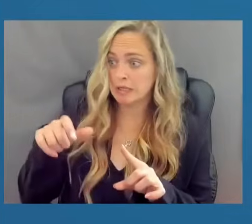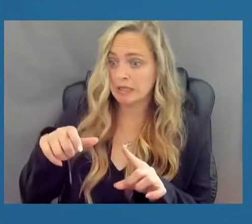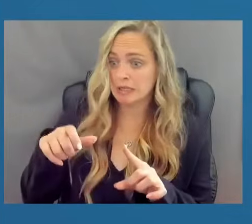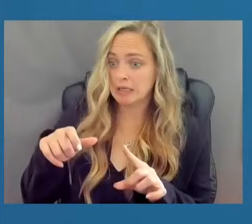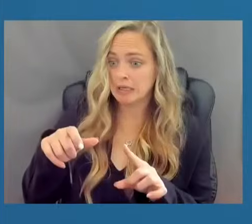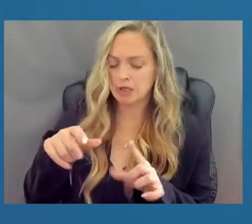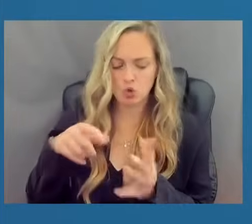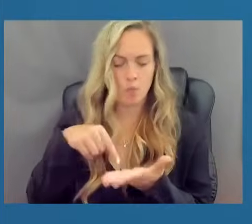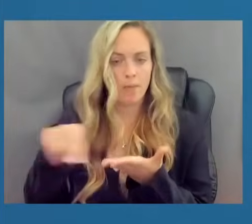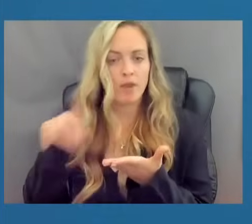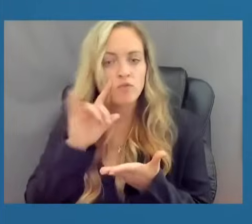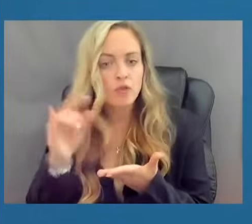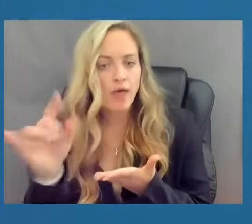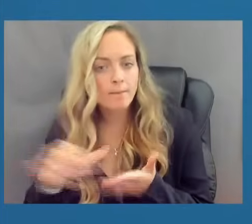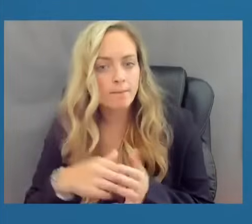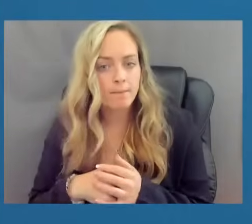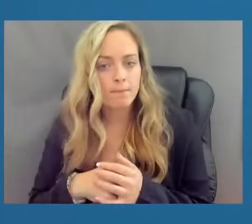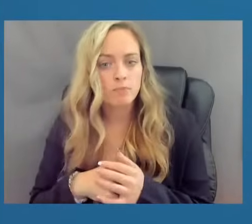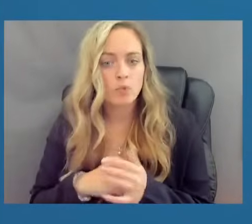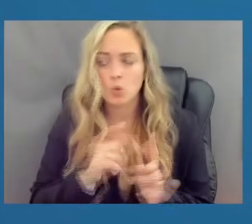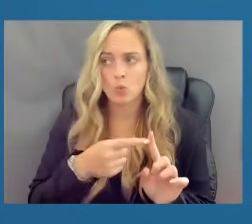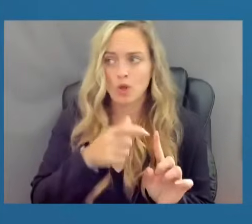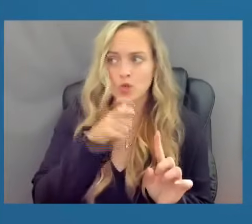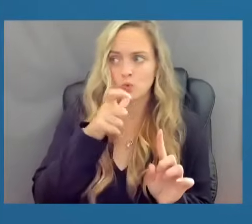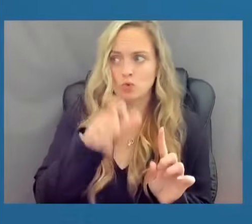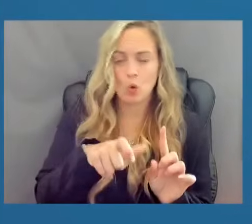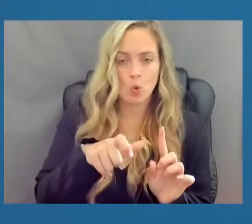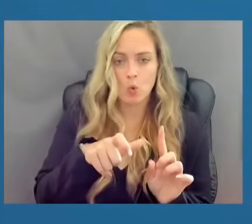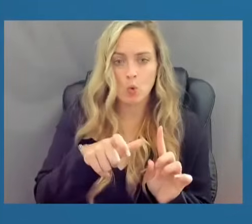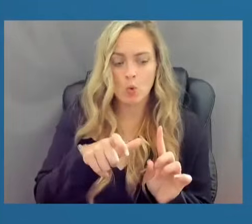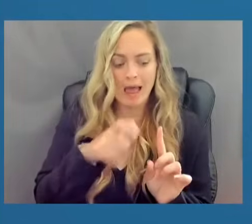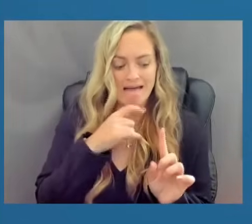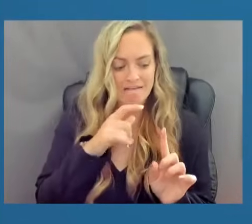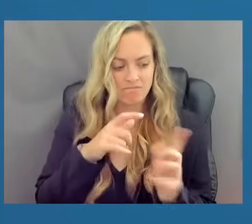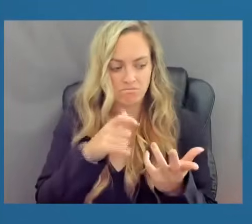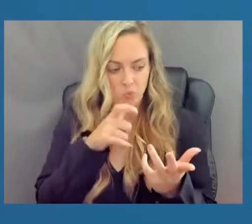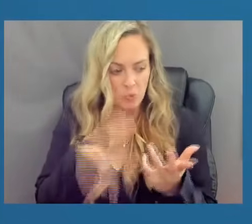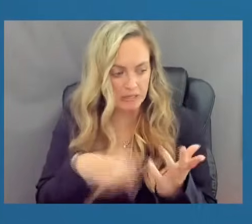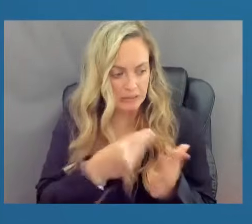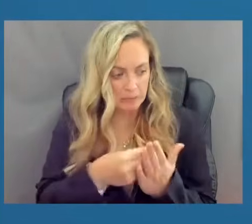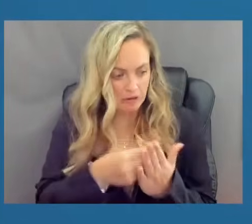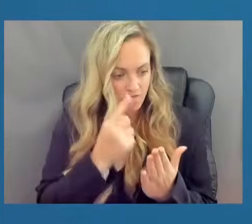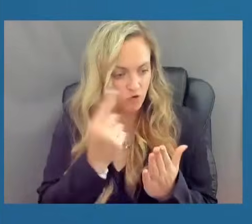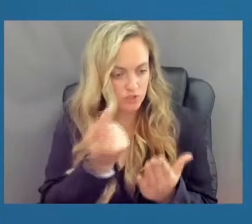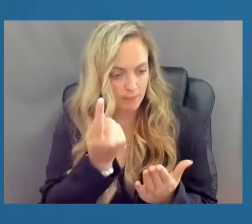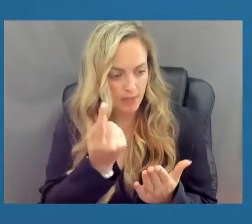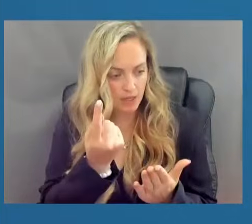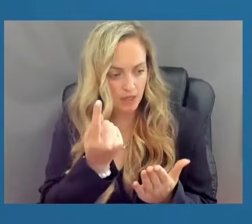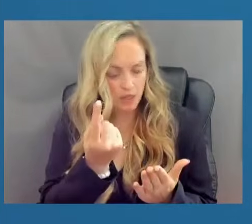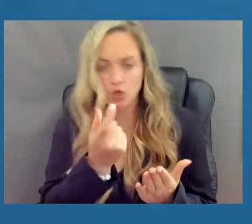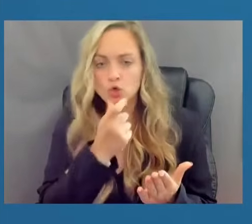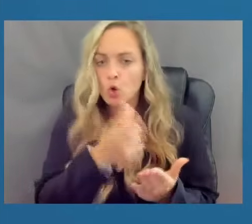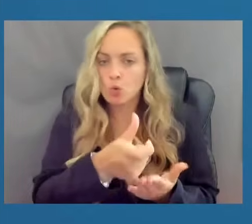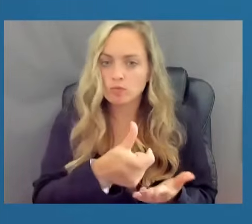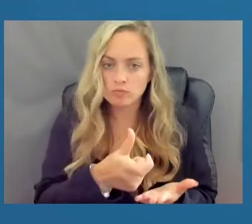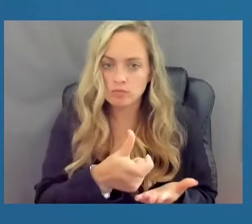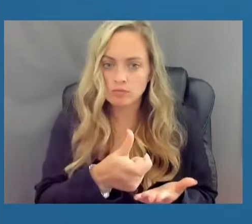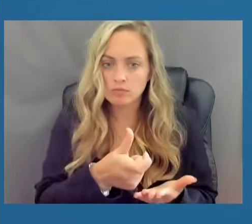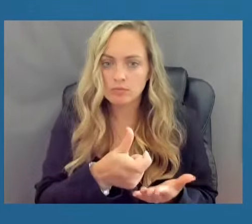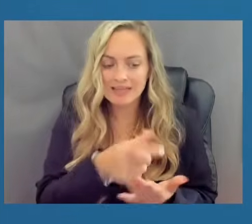it. When there's not a need, you don't have to fund it, right? It's targeted, strategic approach to law